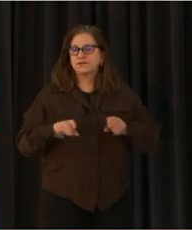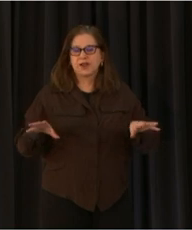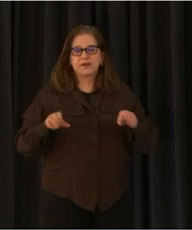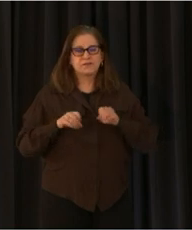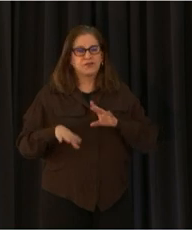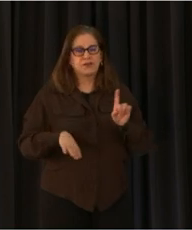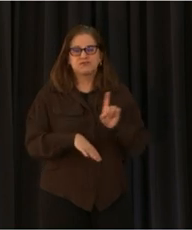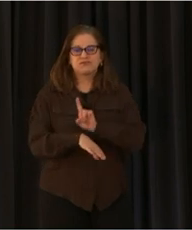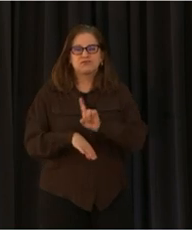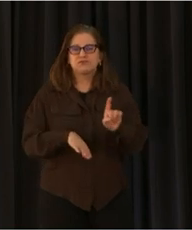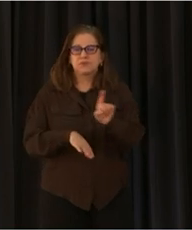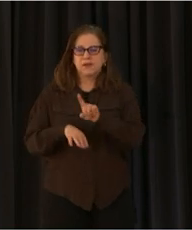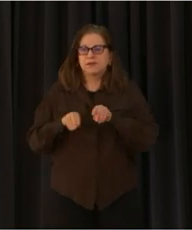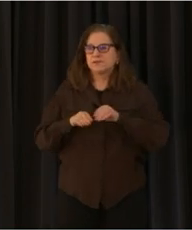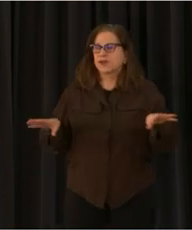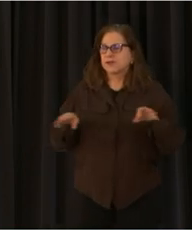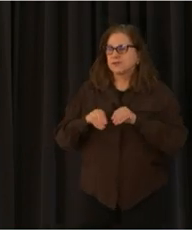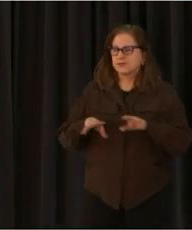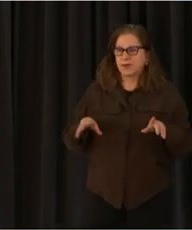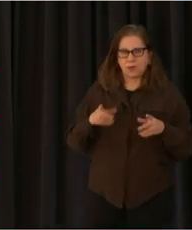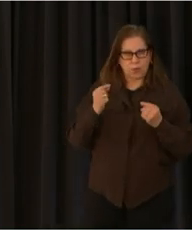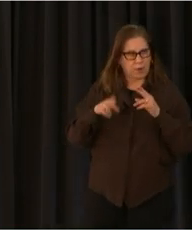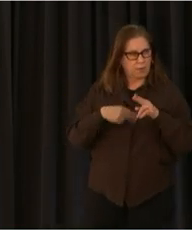absolute. Okay, thank you.